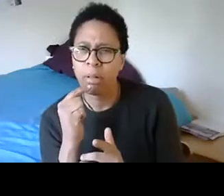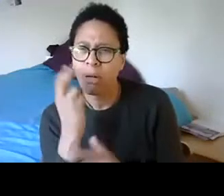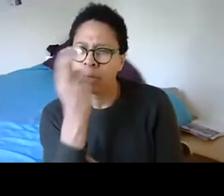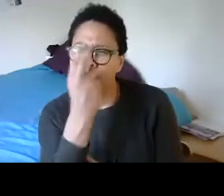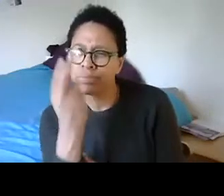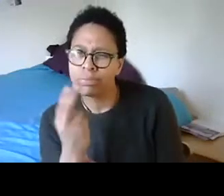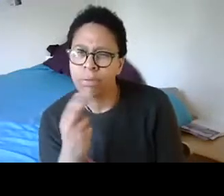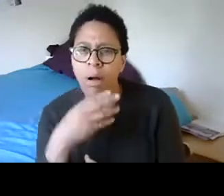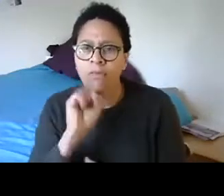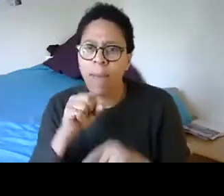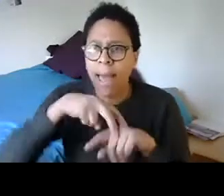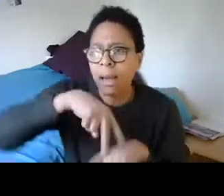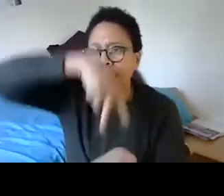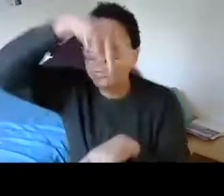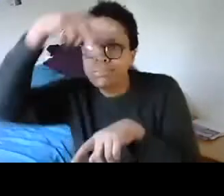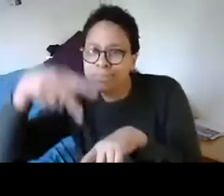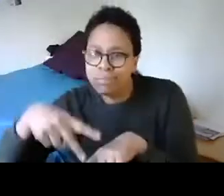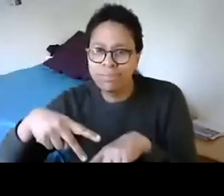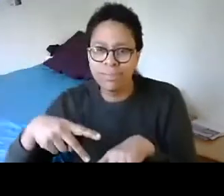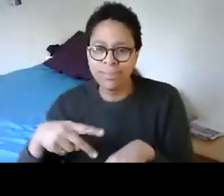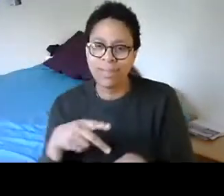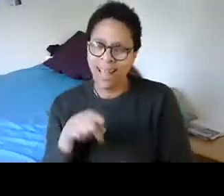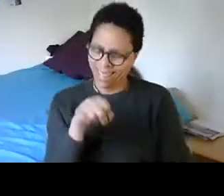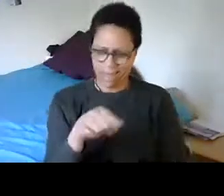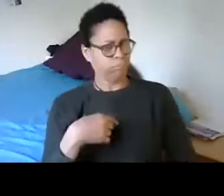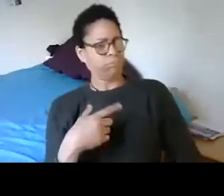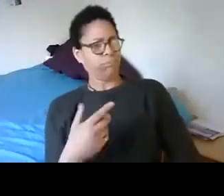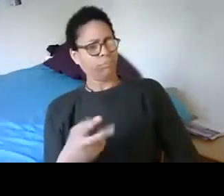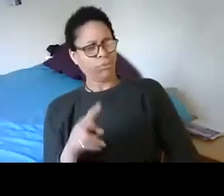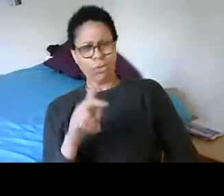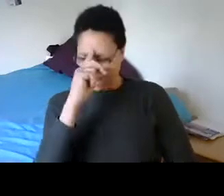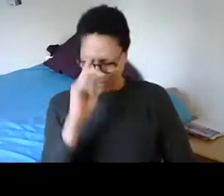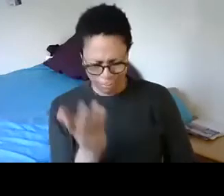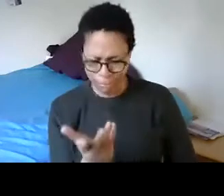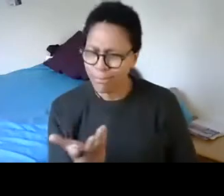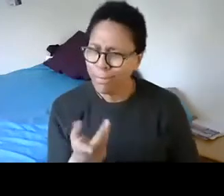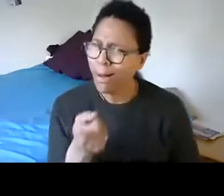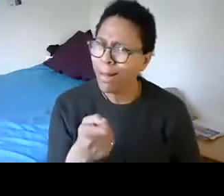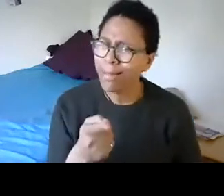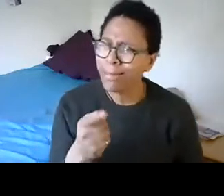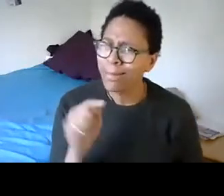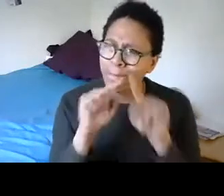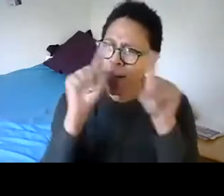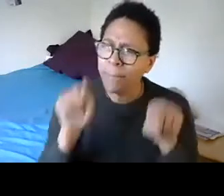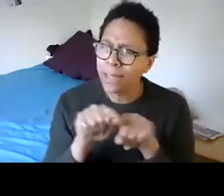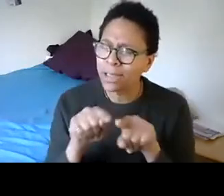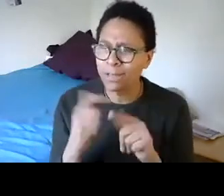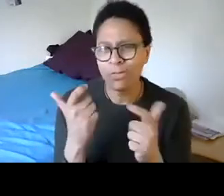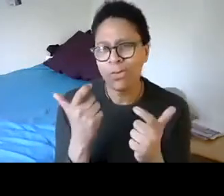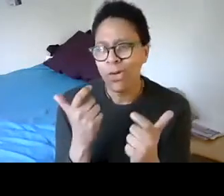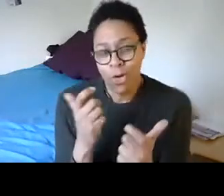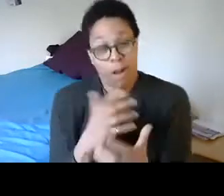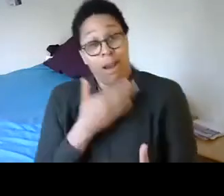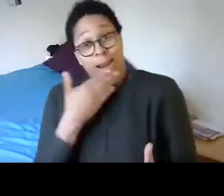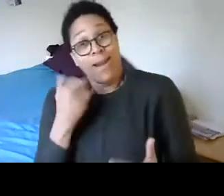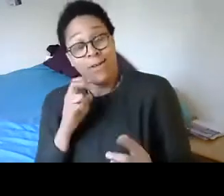leaping across the page. And it's these sort of unexpected, whimsical images that are always fun to come across when you're working